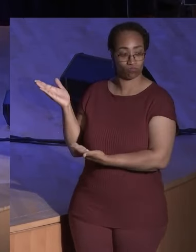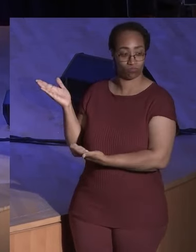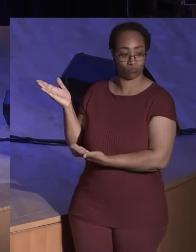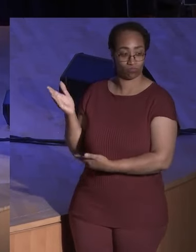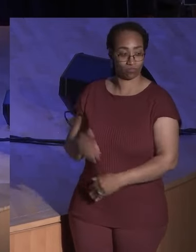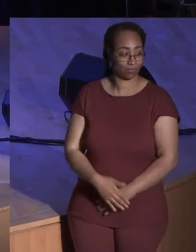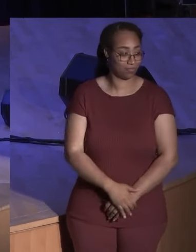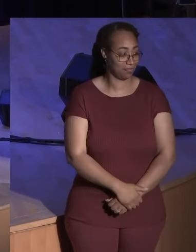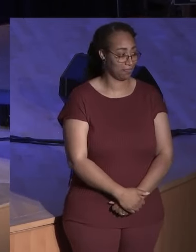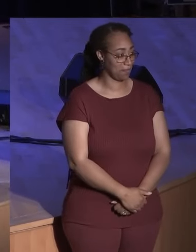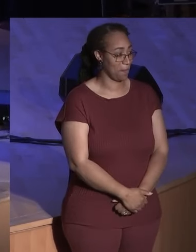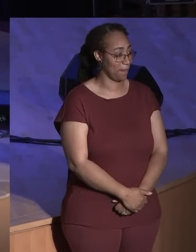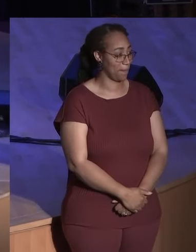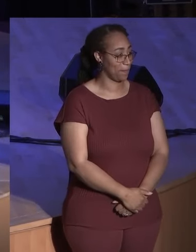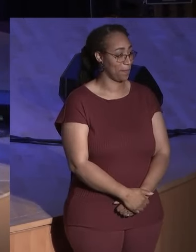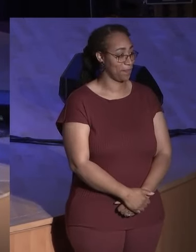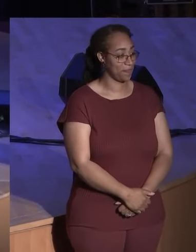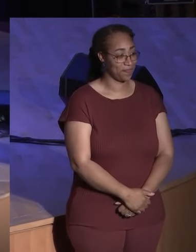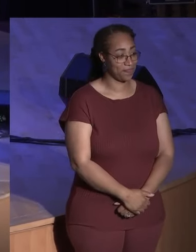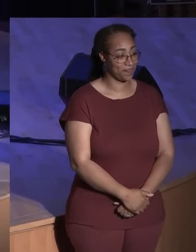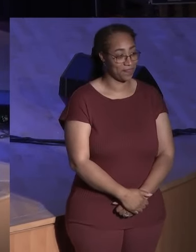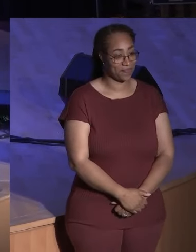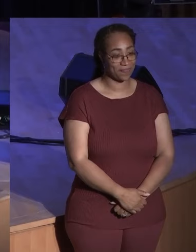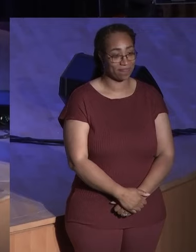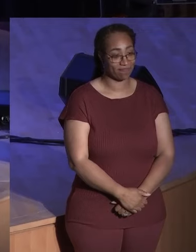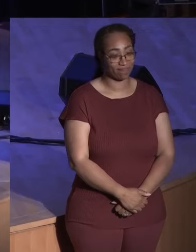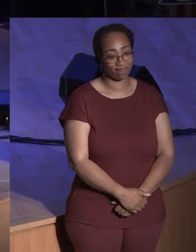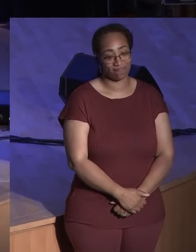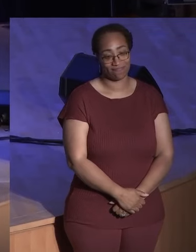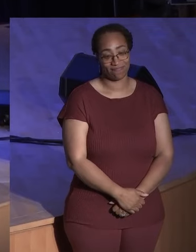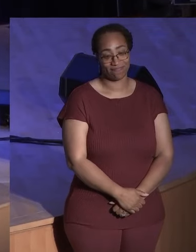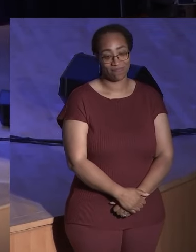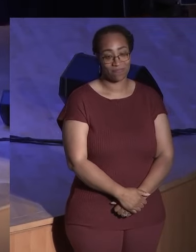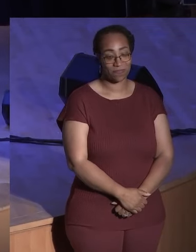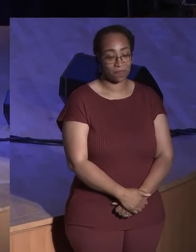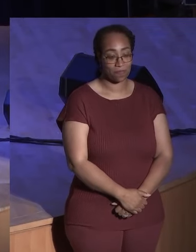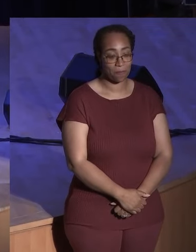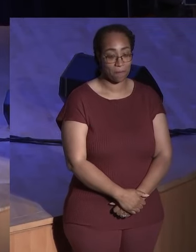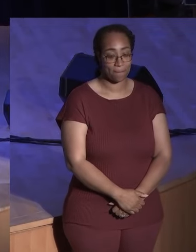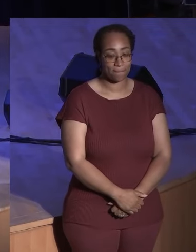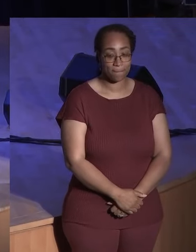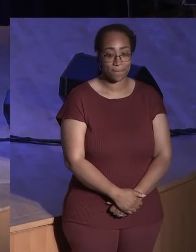mai. A hiki mai no okou, hiki pū me ke aloha,